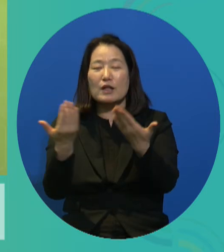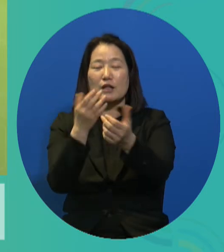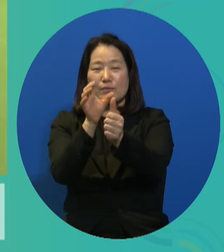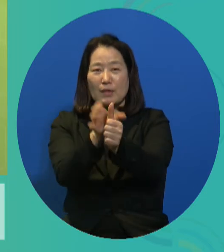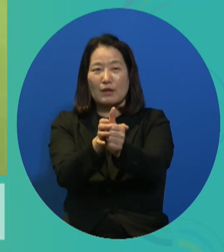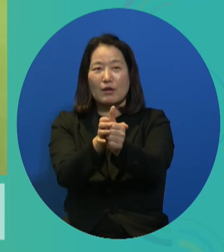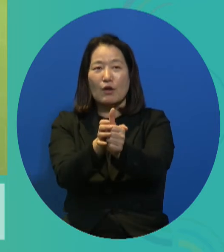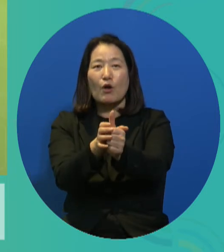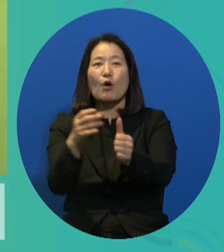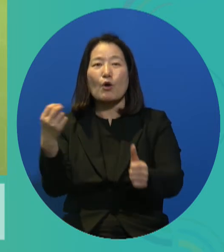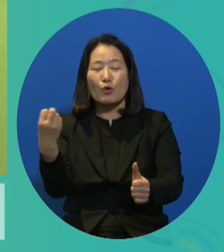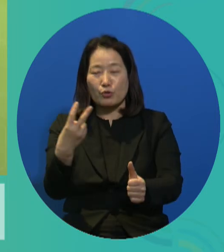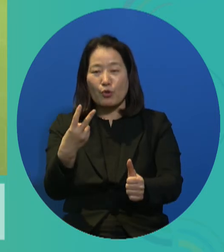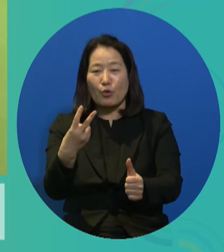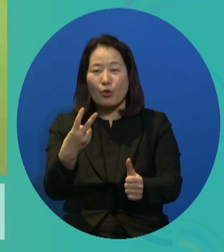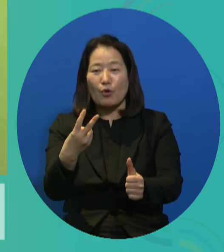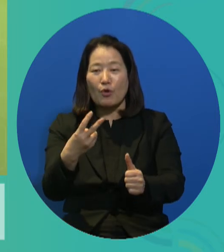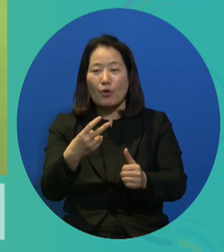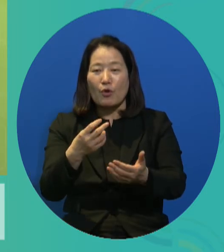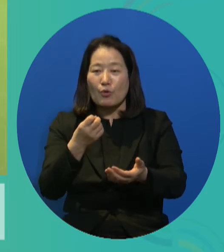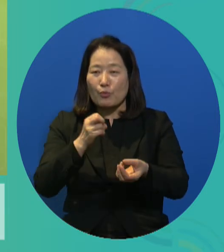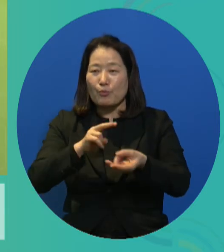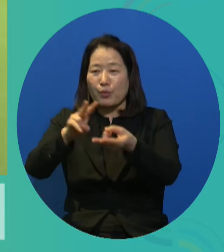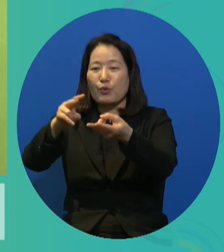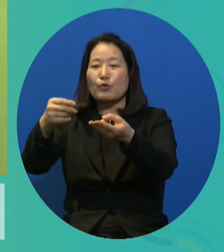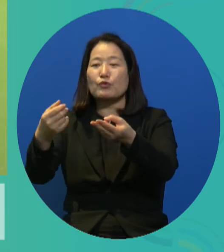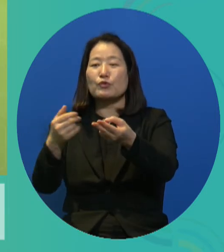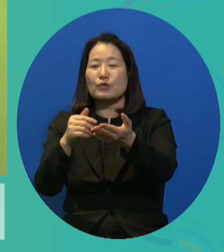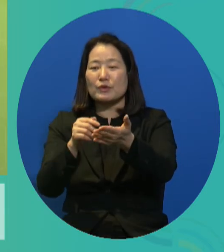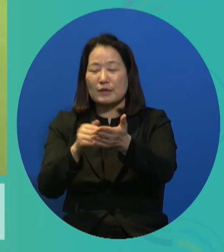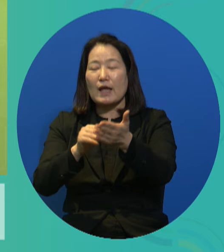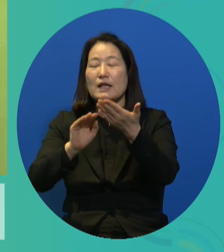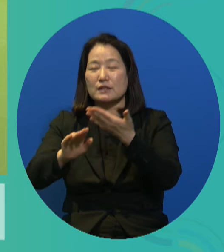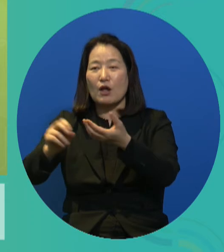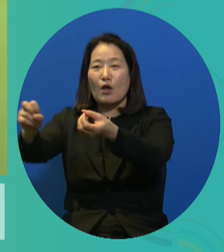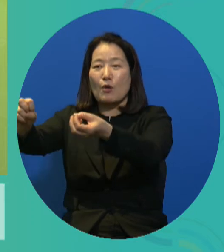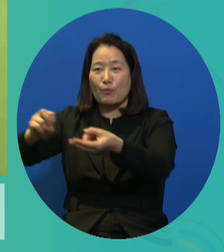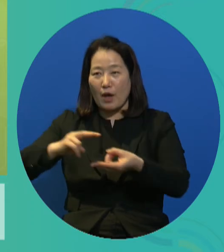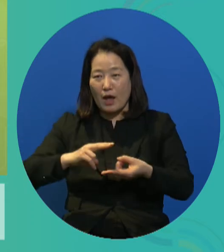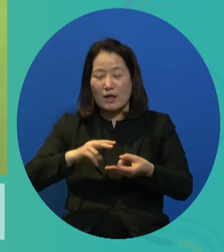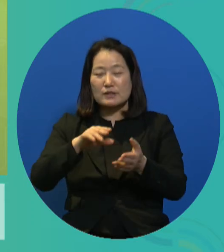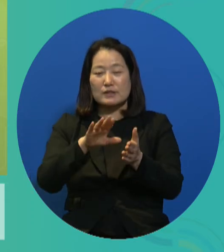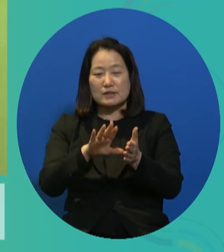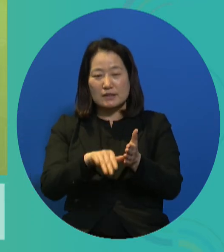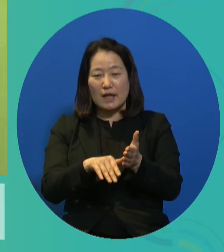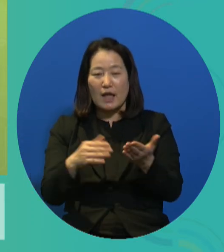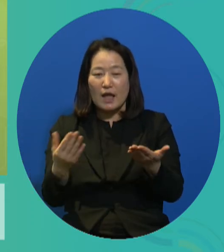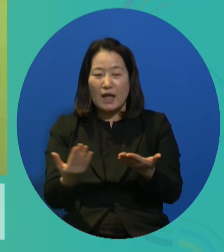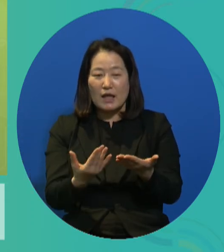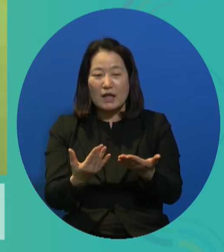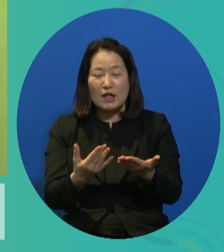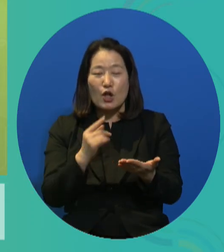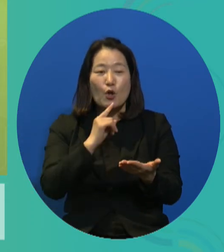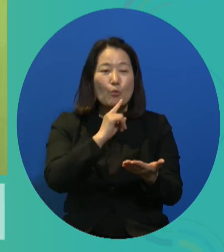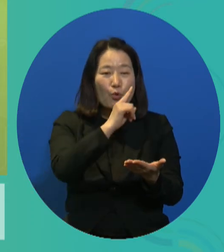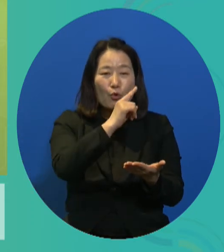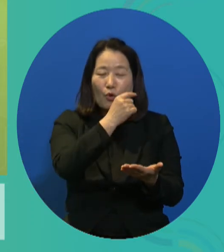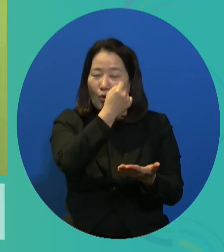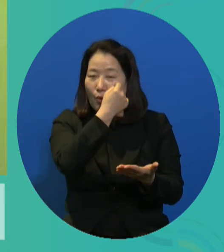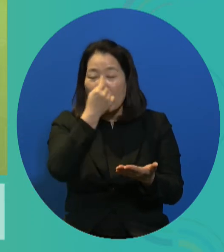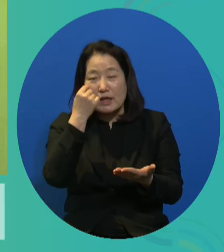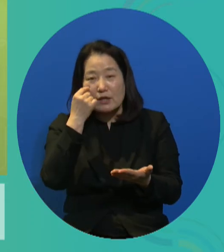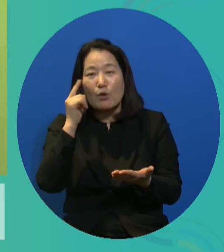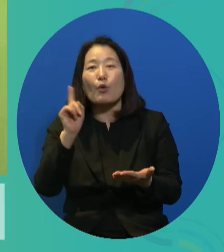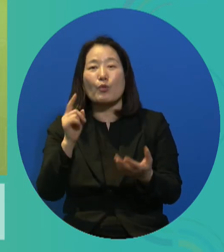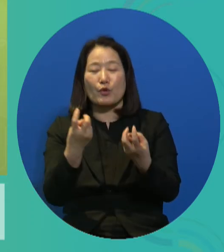How is the support going to be provided? And once the support is given and later the recommendation is laid out, who is going